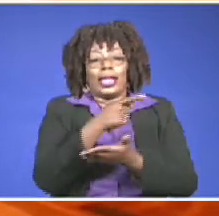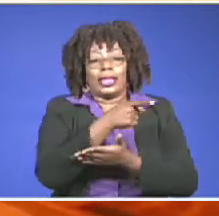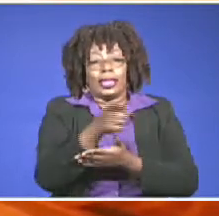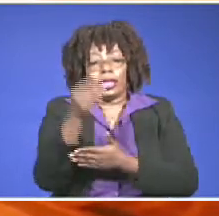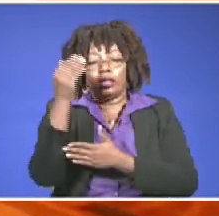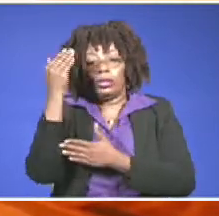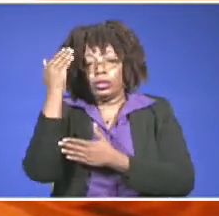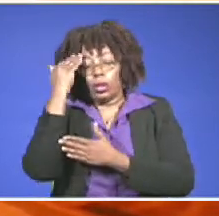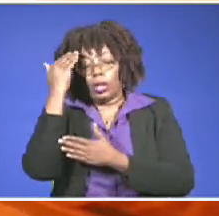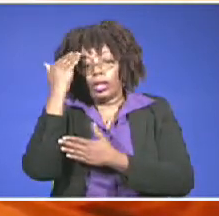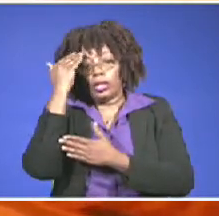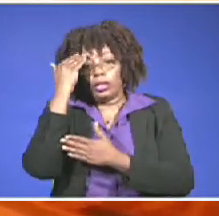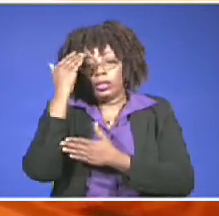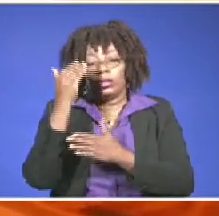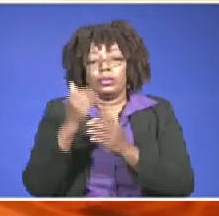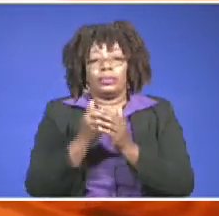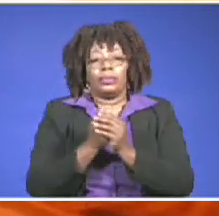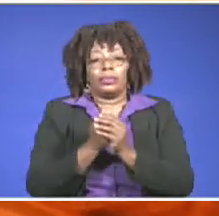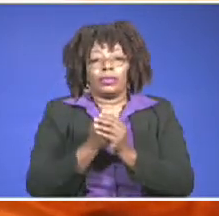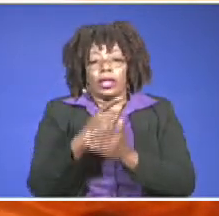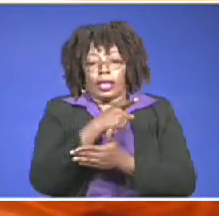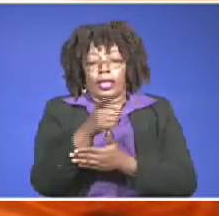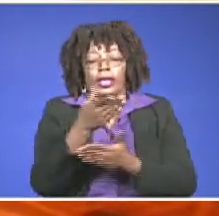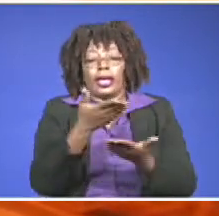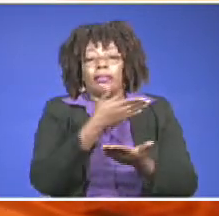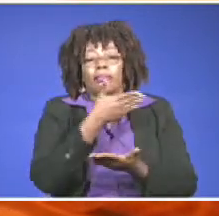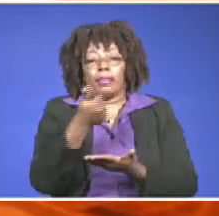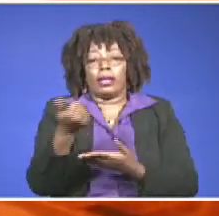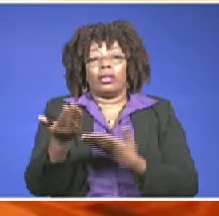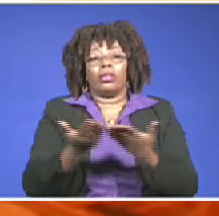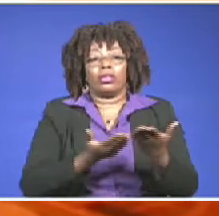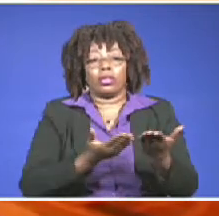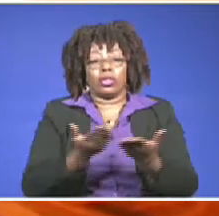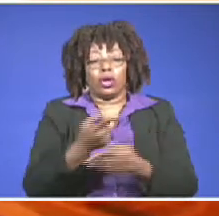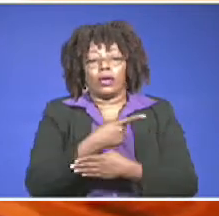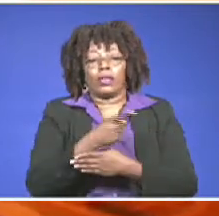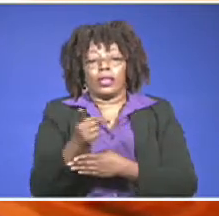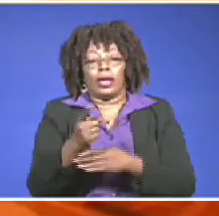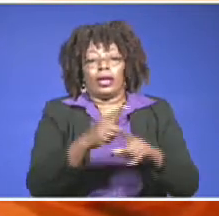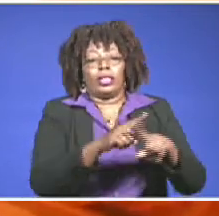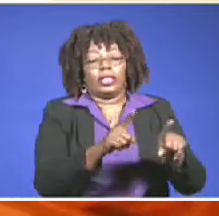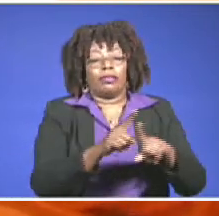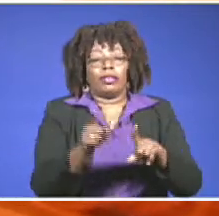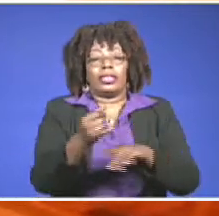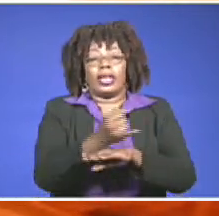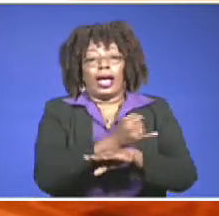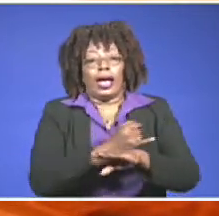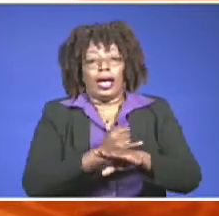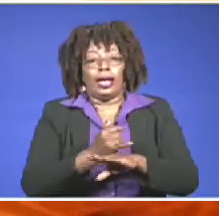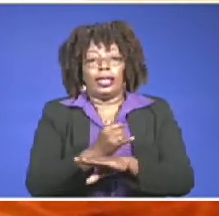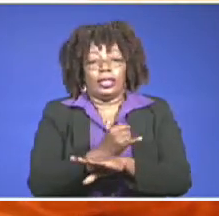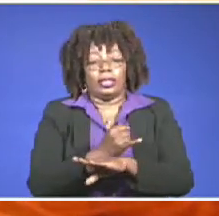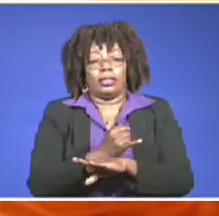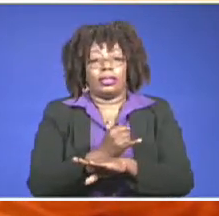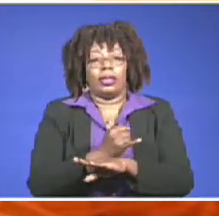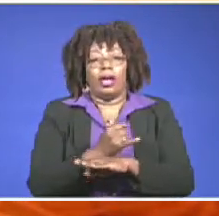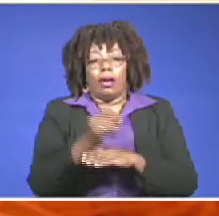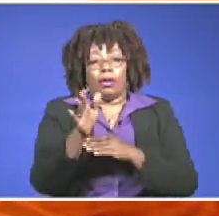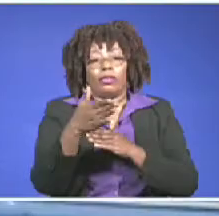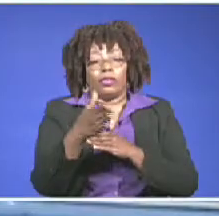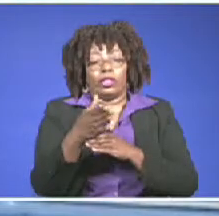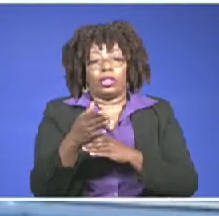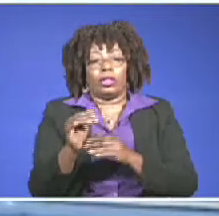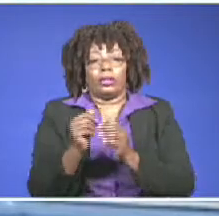knowledge so that they can better serve their various islands in terms of fisheries development and the